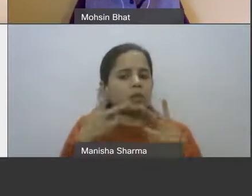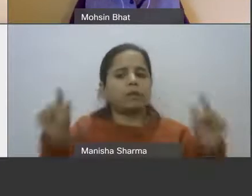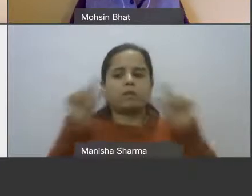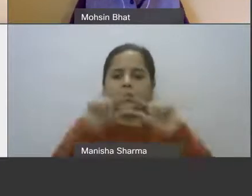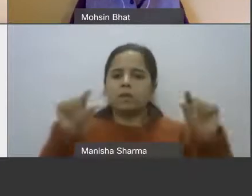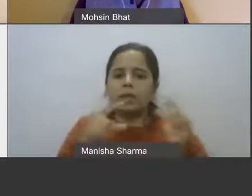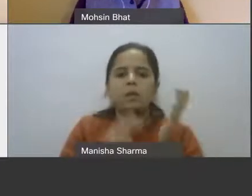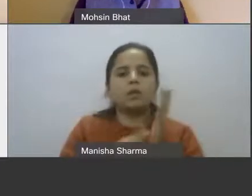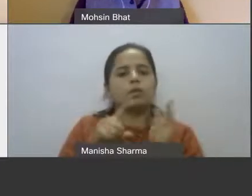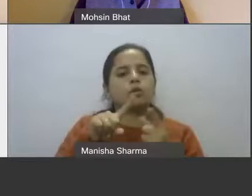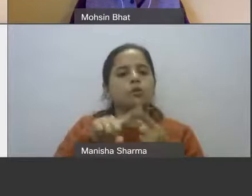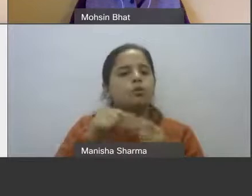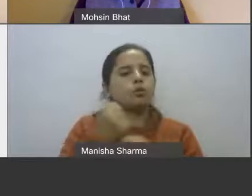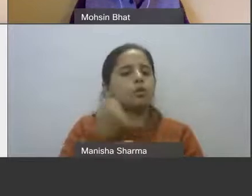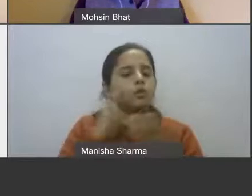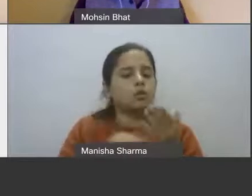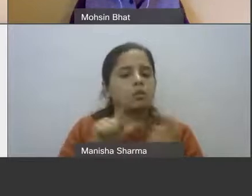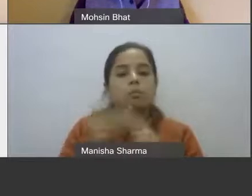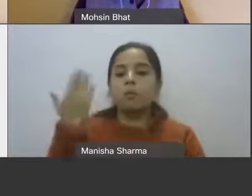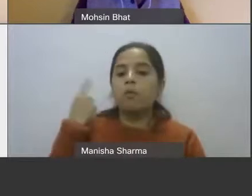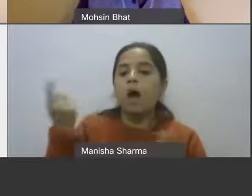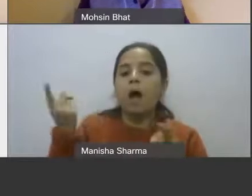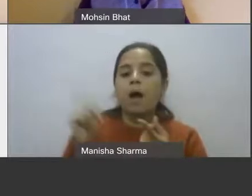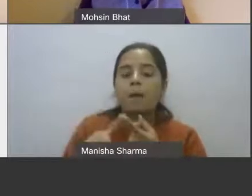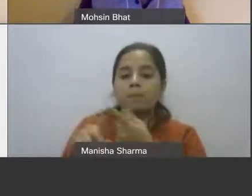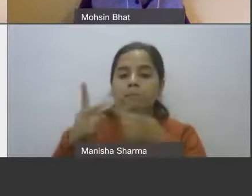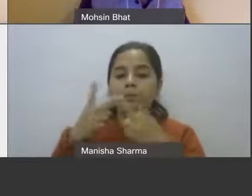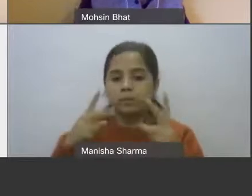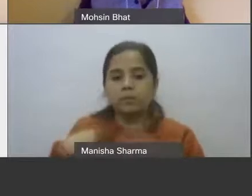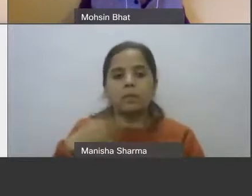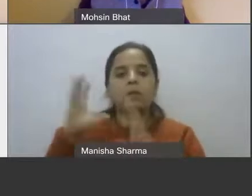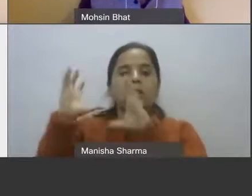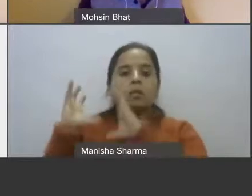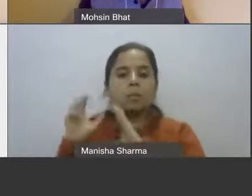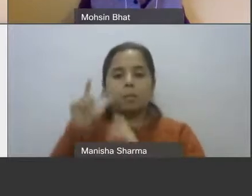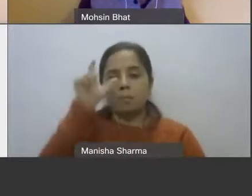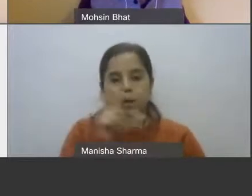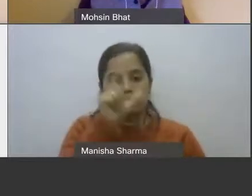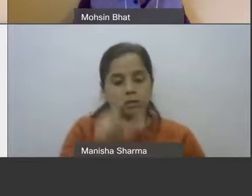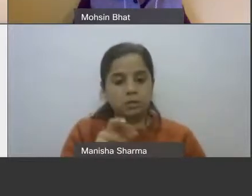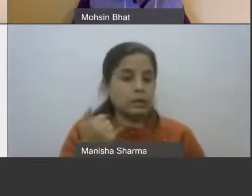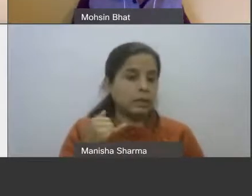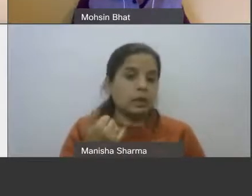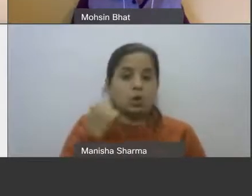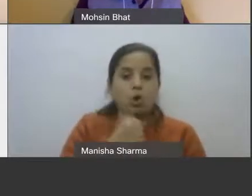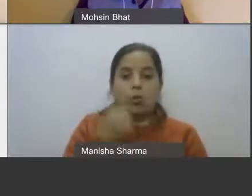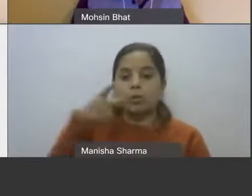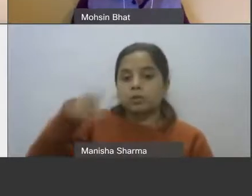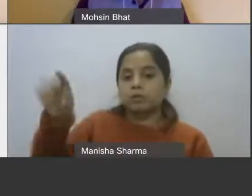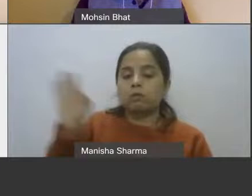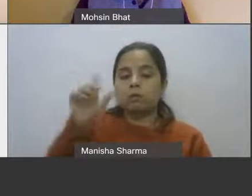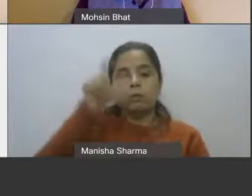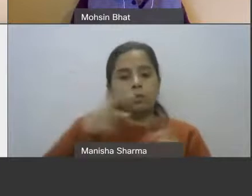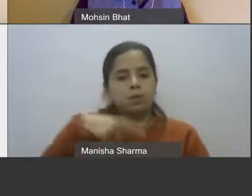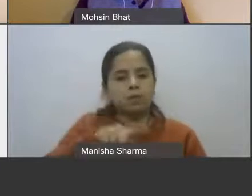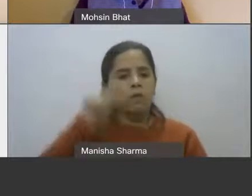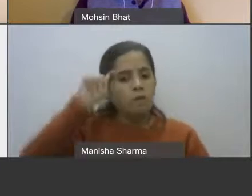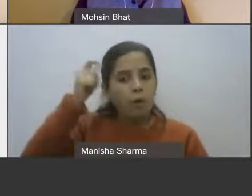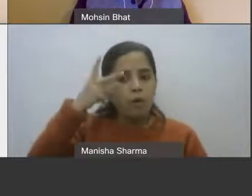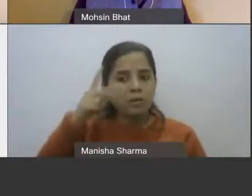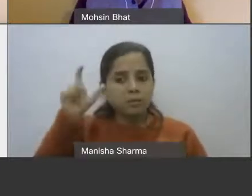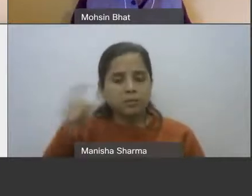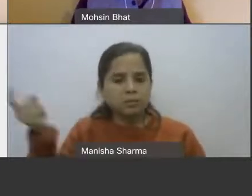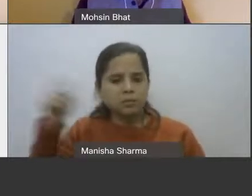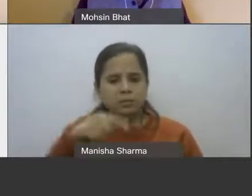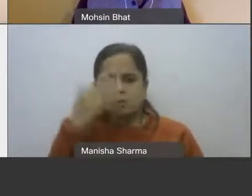regime based on executive fiat, where the burden of proof is shifted to the individual rather than the state. And these foreigners tribunals, which practically have